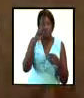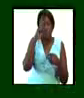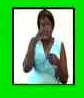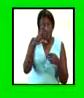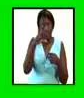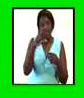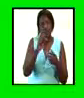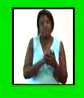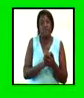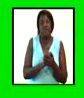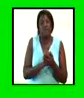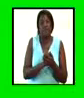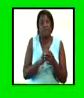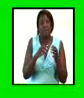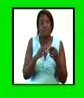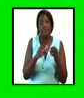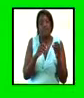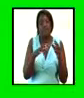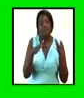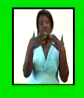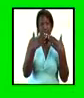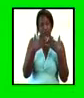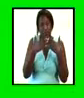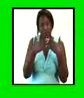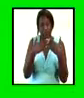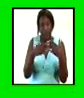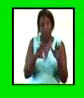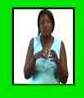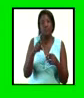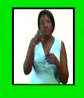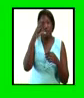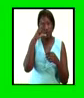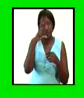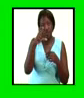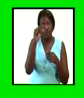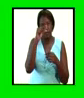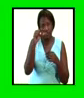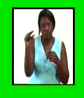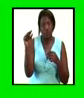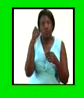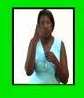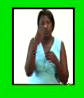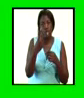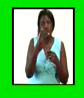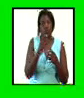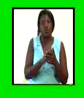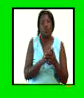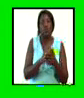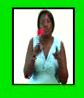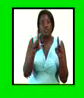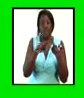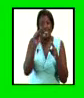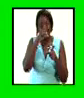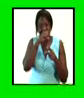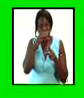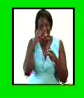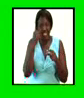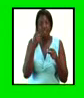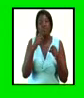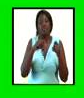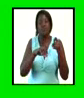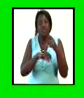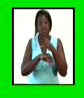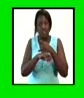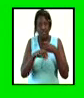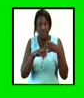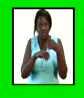1. Sentences always start with capital letters. 2. Proper nouns and proper adjectives